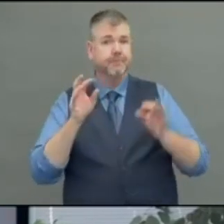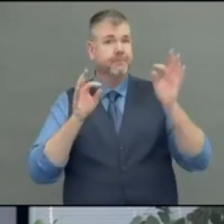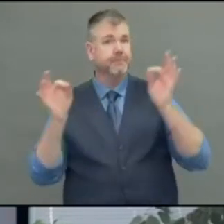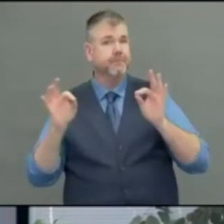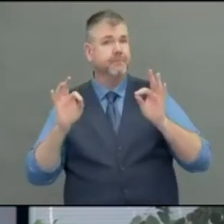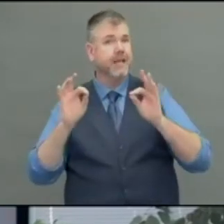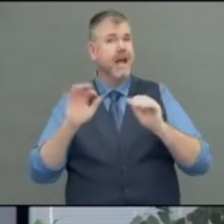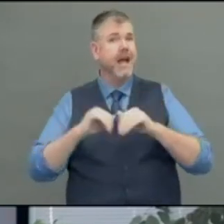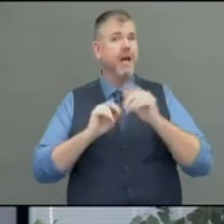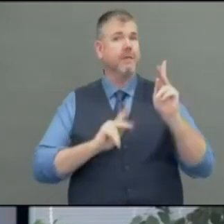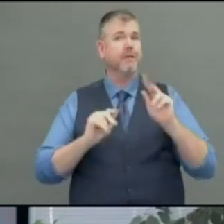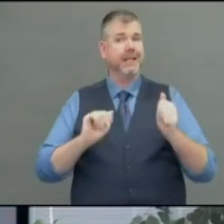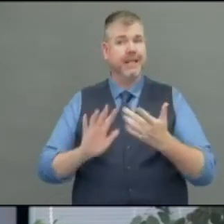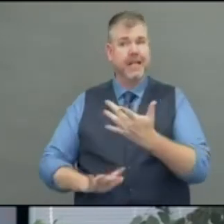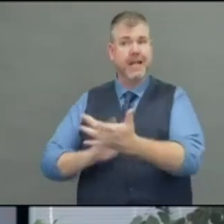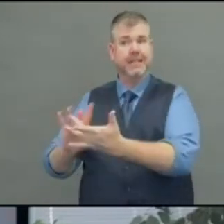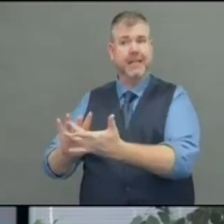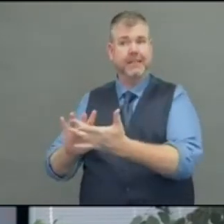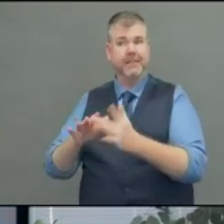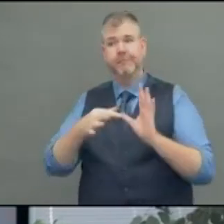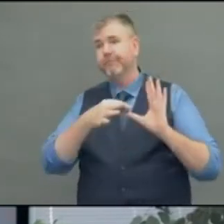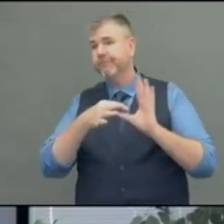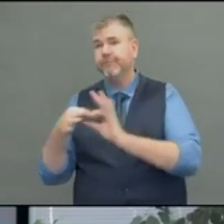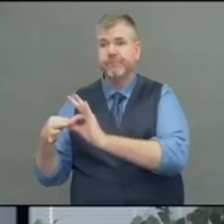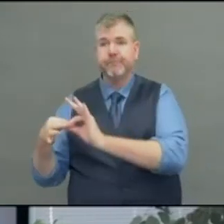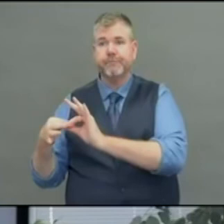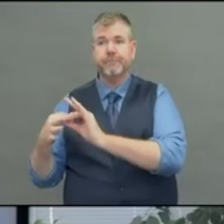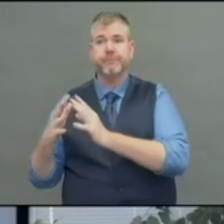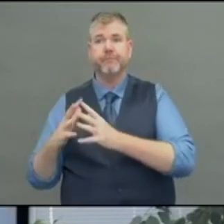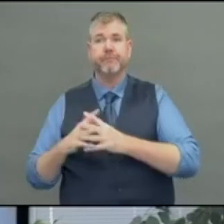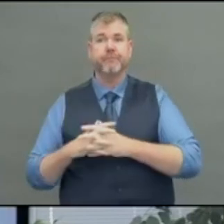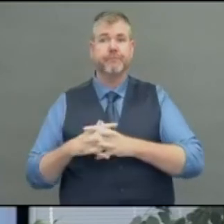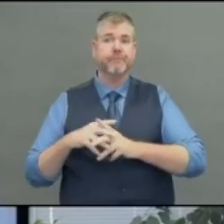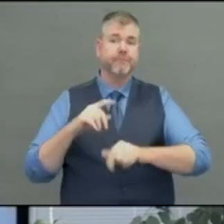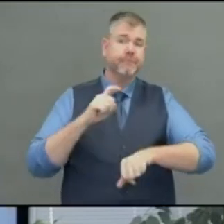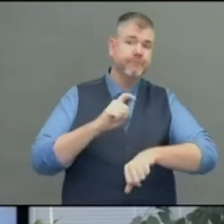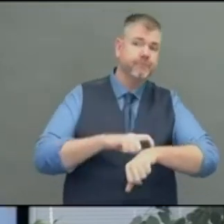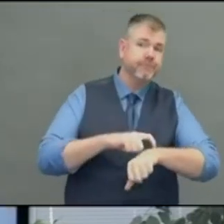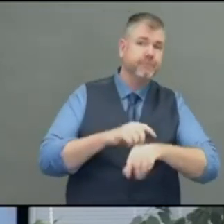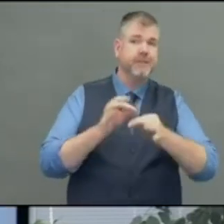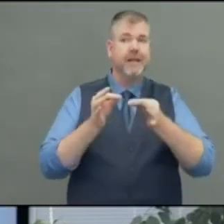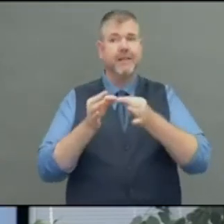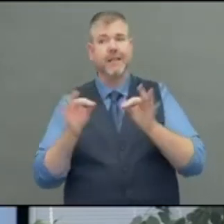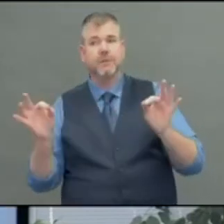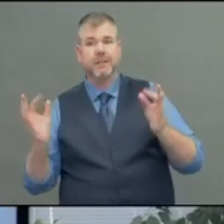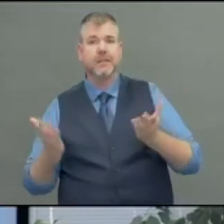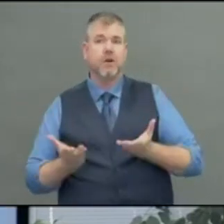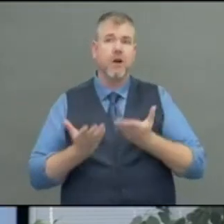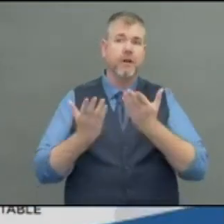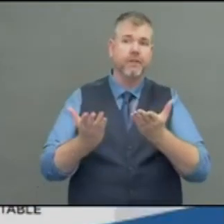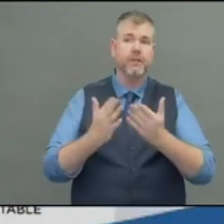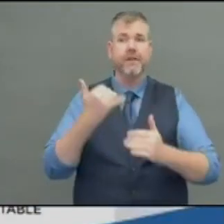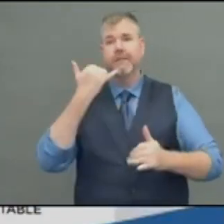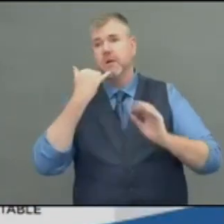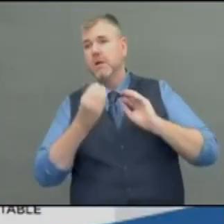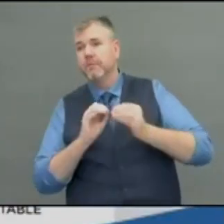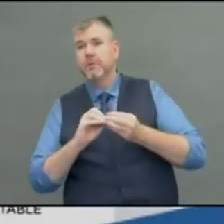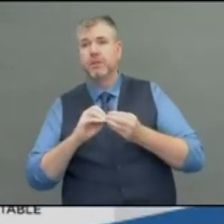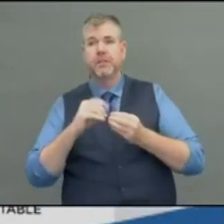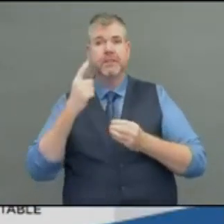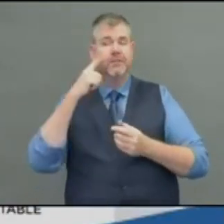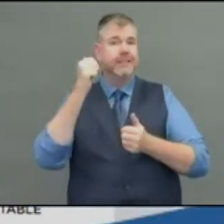out to you in terms of like the times, the languages that they're offered, and if there's a different number for each